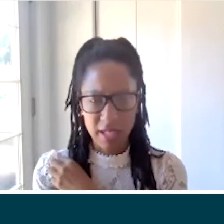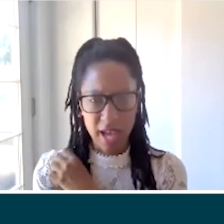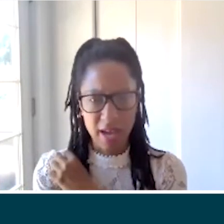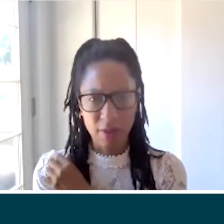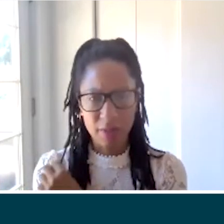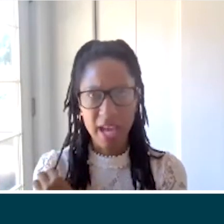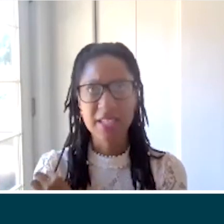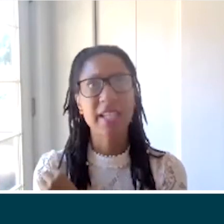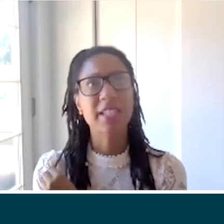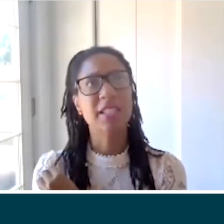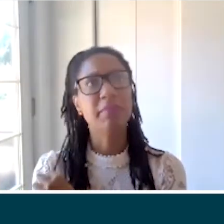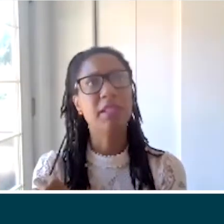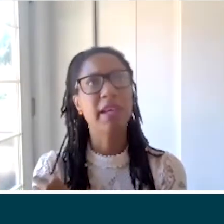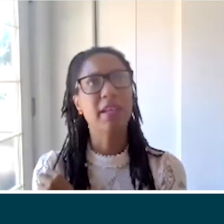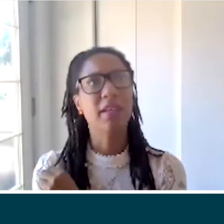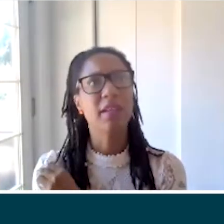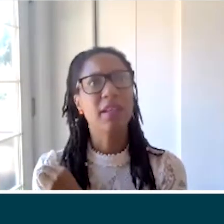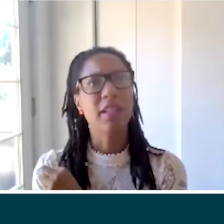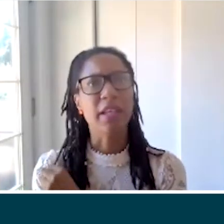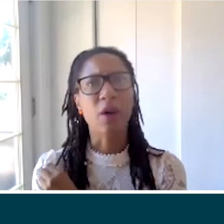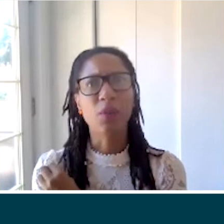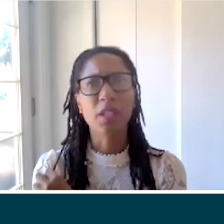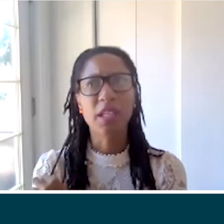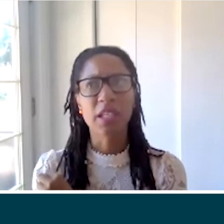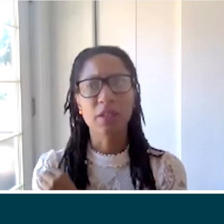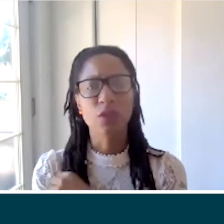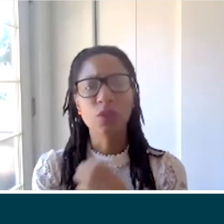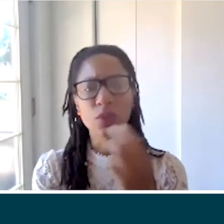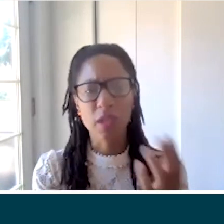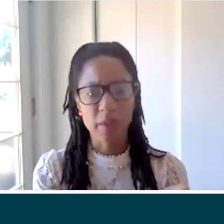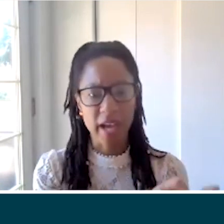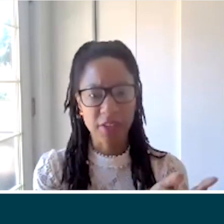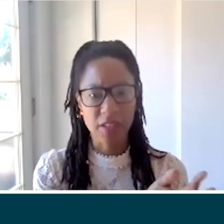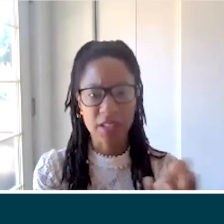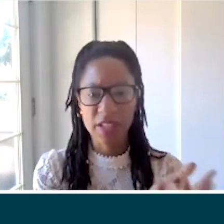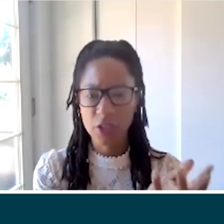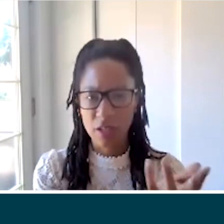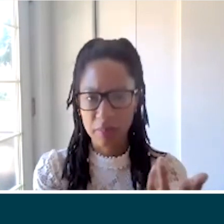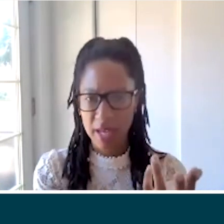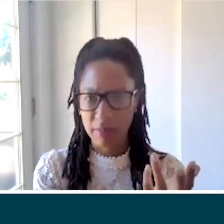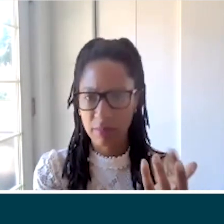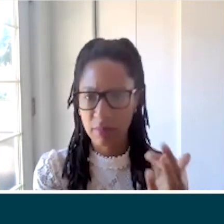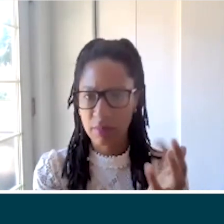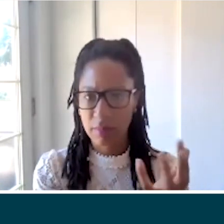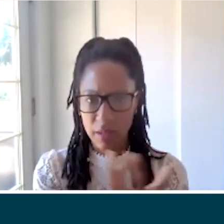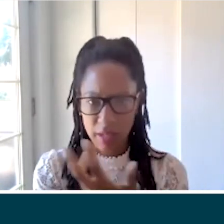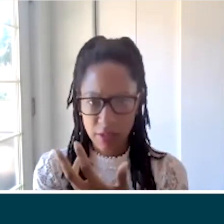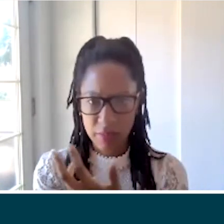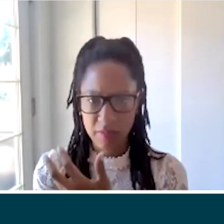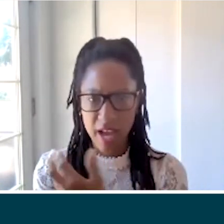gaslighting, and how gaslighting seems like the only tool that we actually teach young